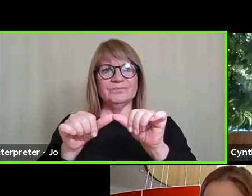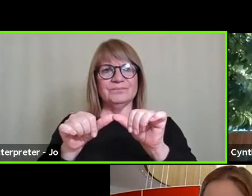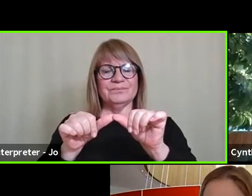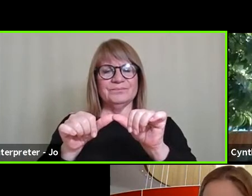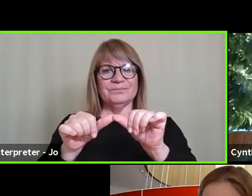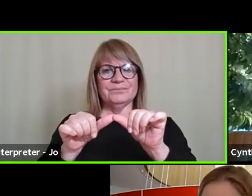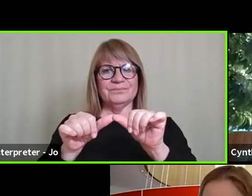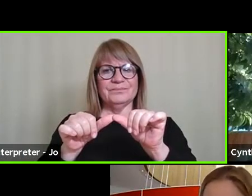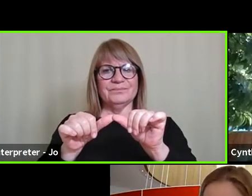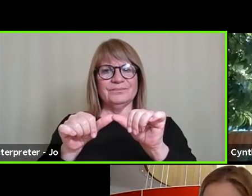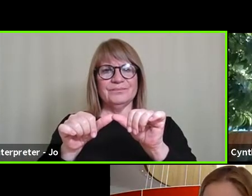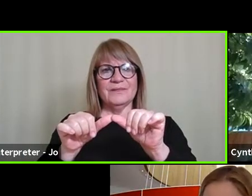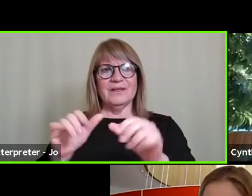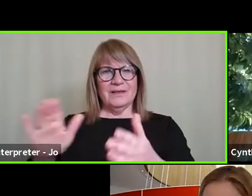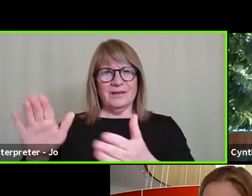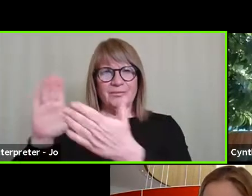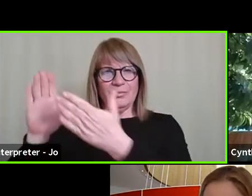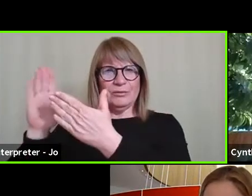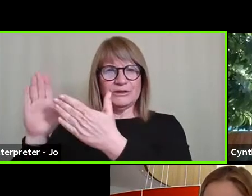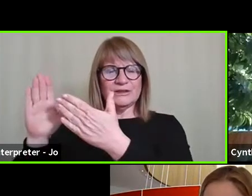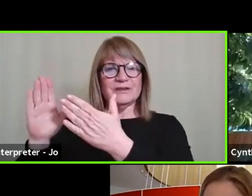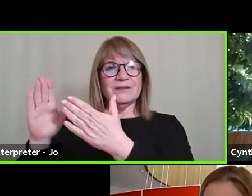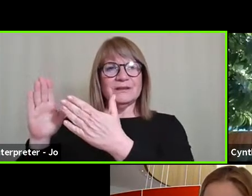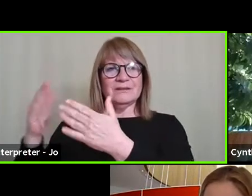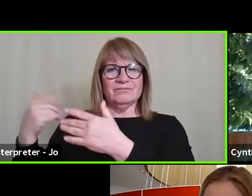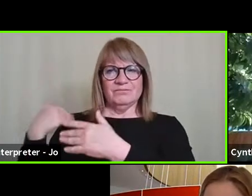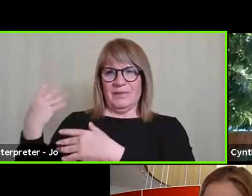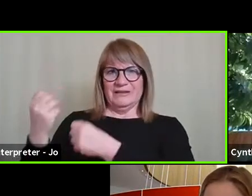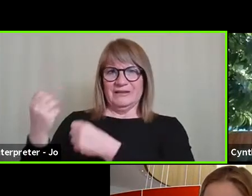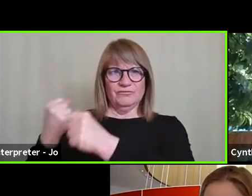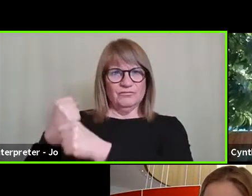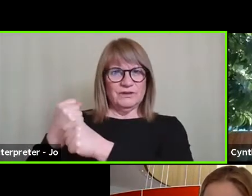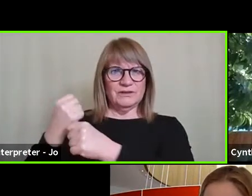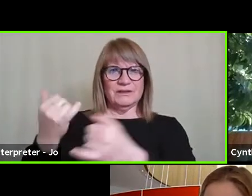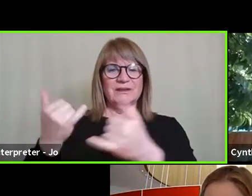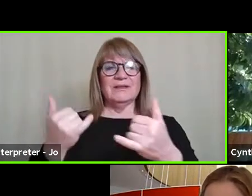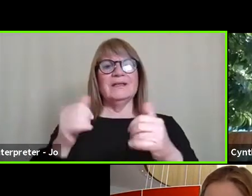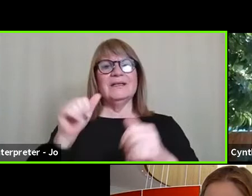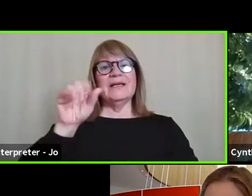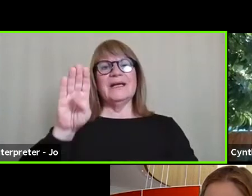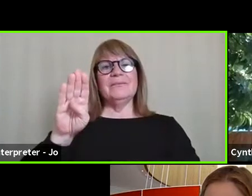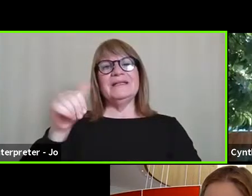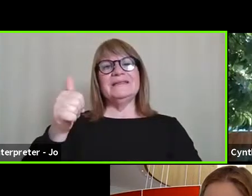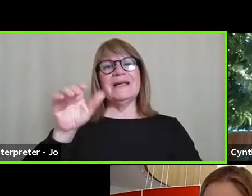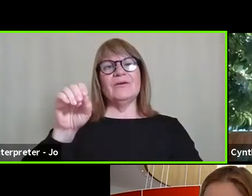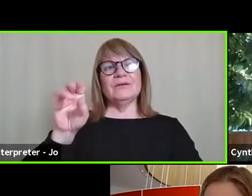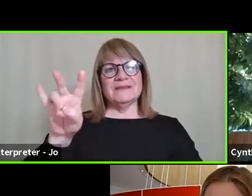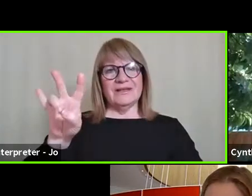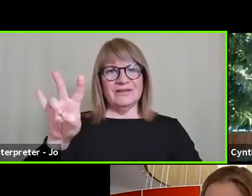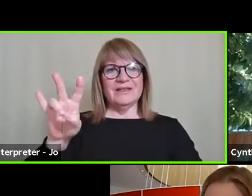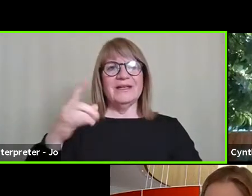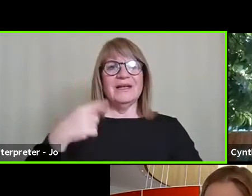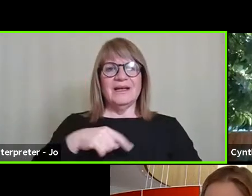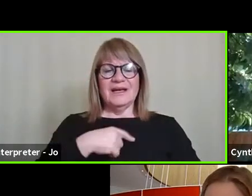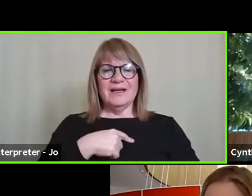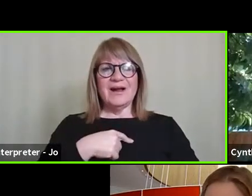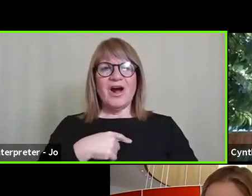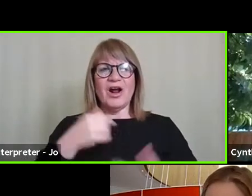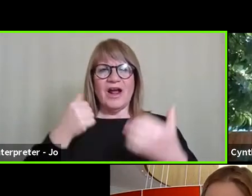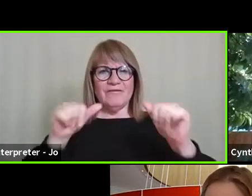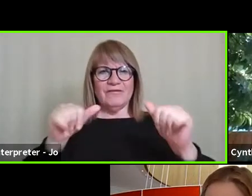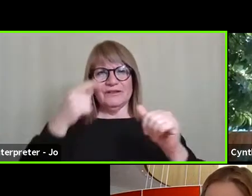now every time we would discuss ab1007 and our efforts for reparations we were